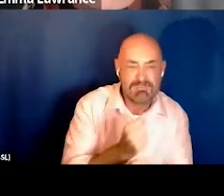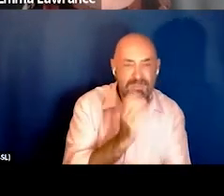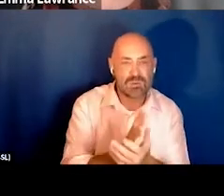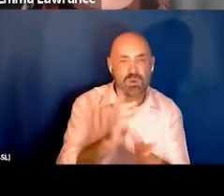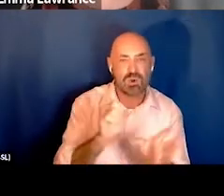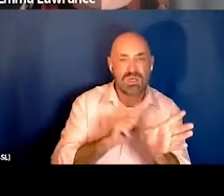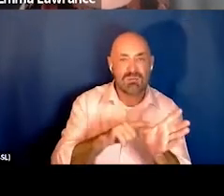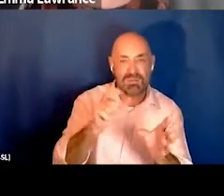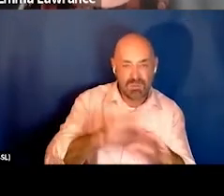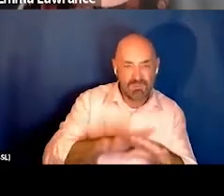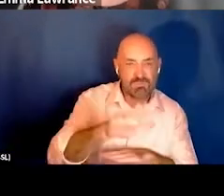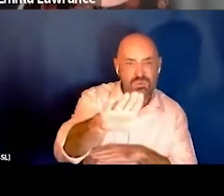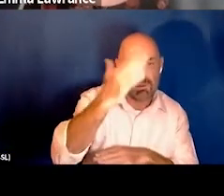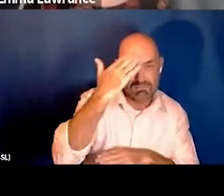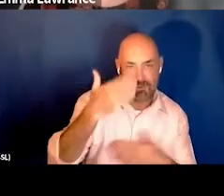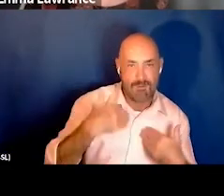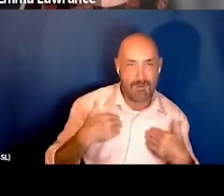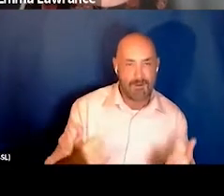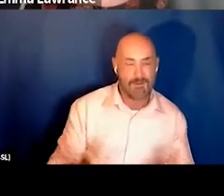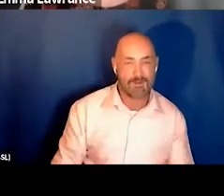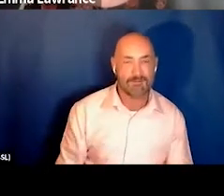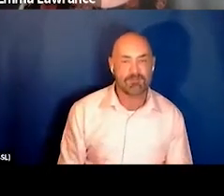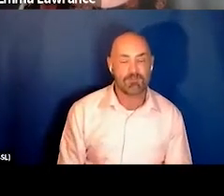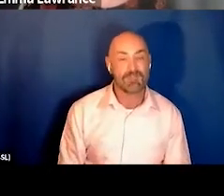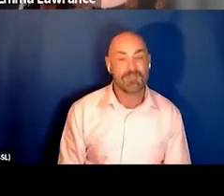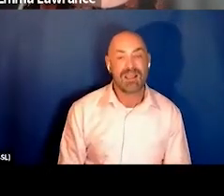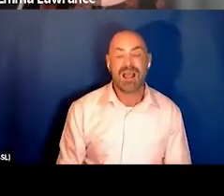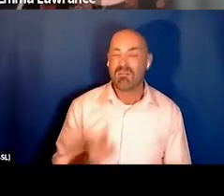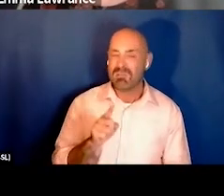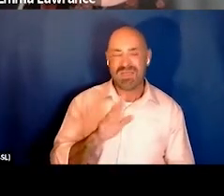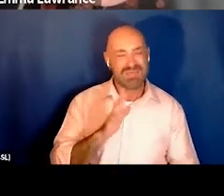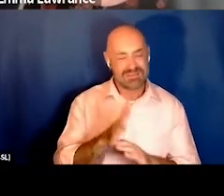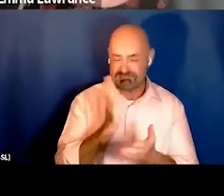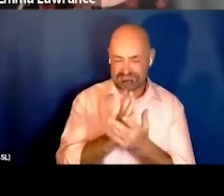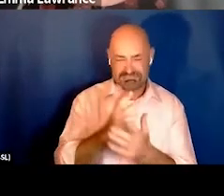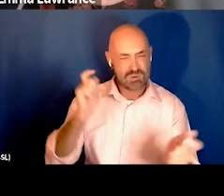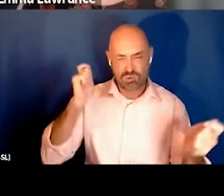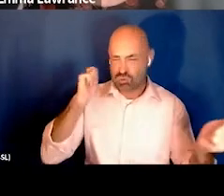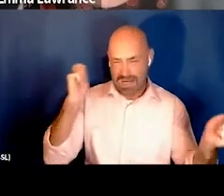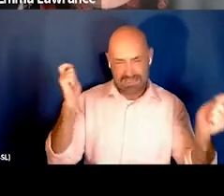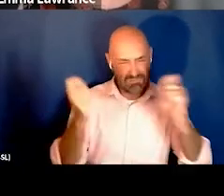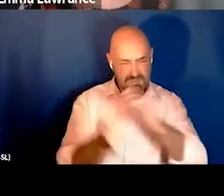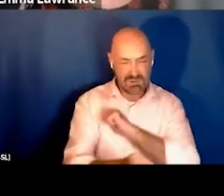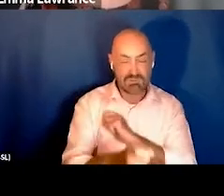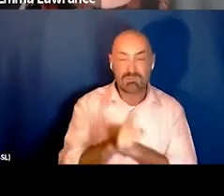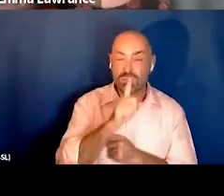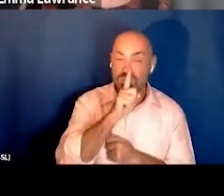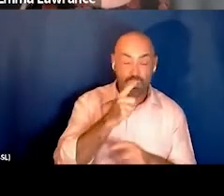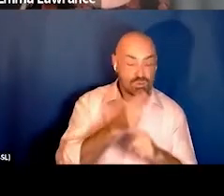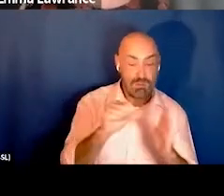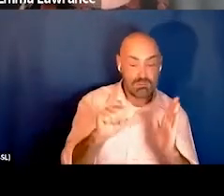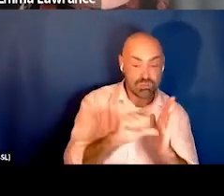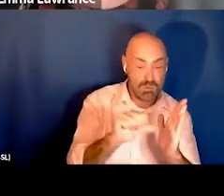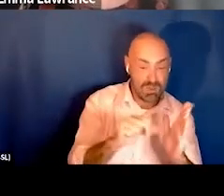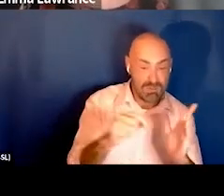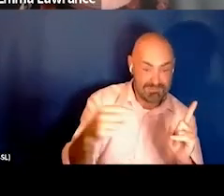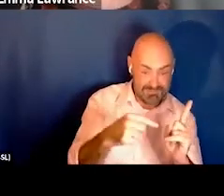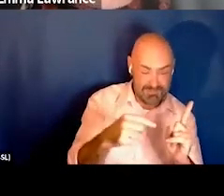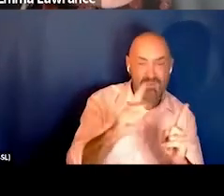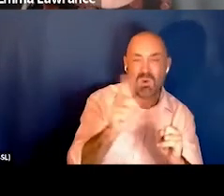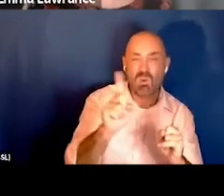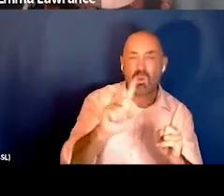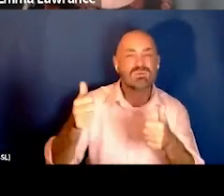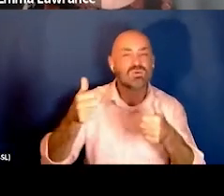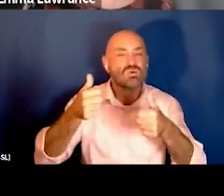mental health. But this is about transformation. And so we're not going to only look at the problem, but what are the